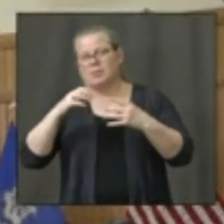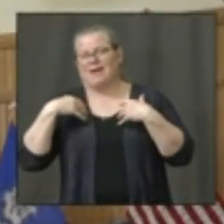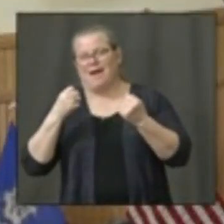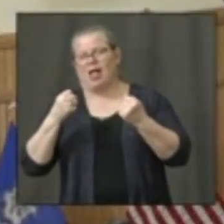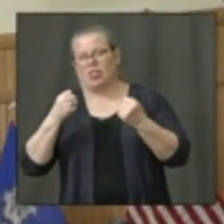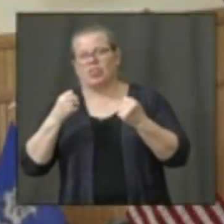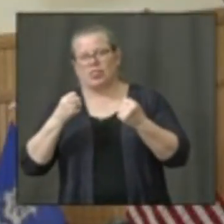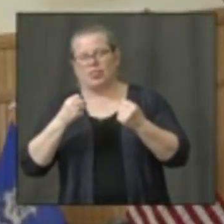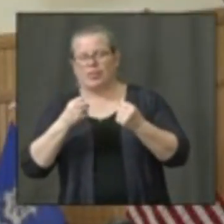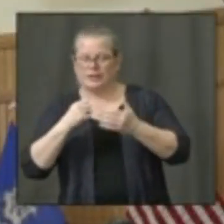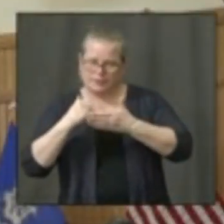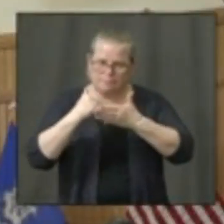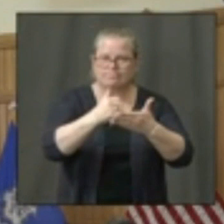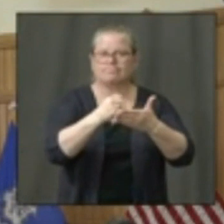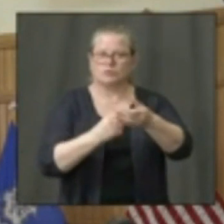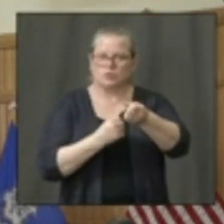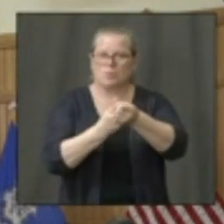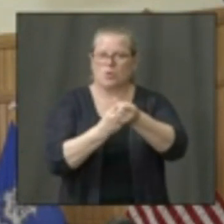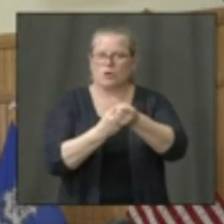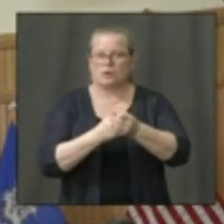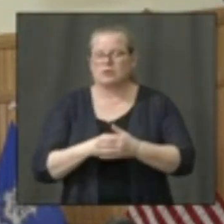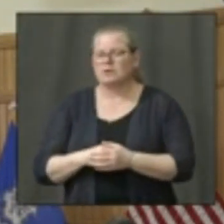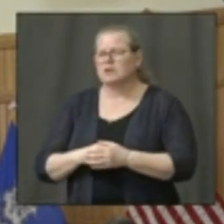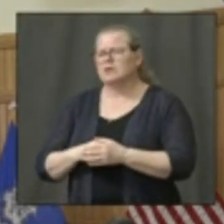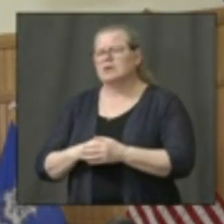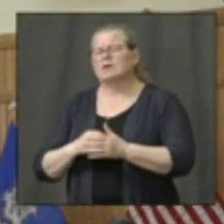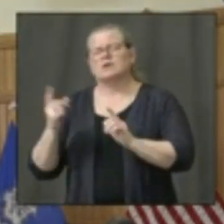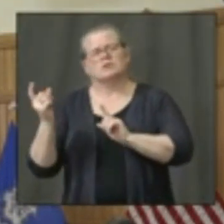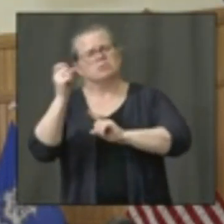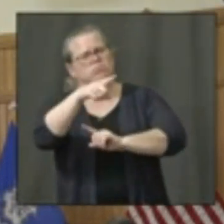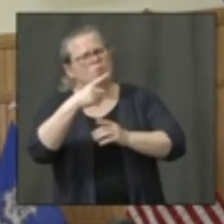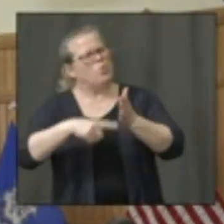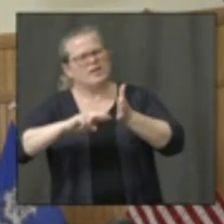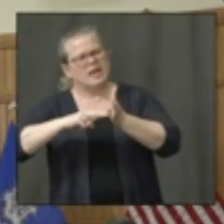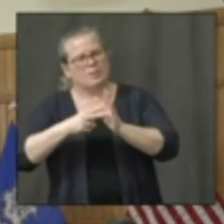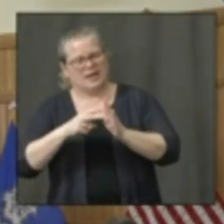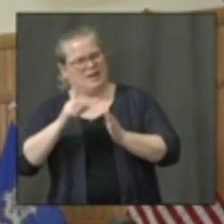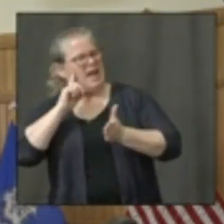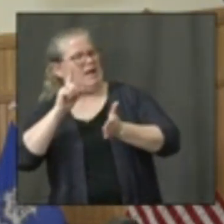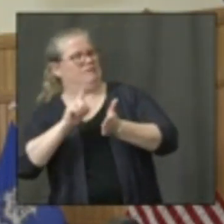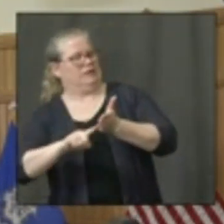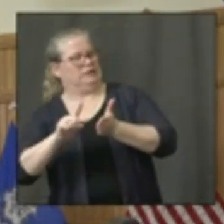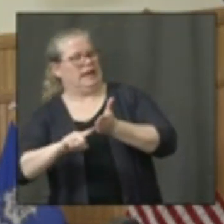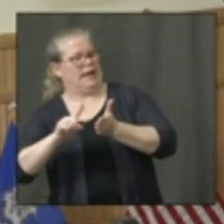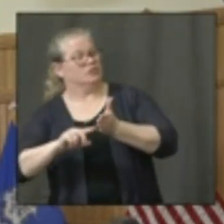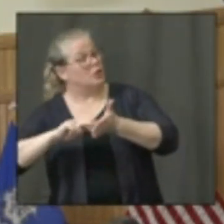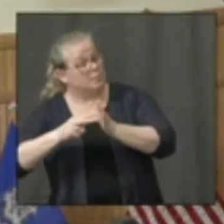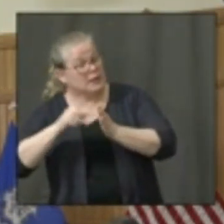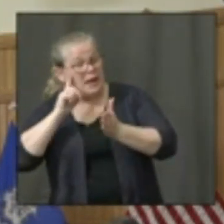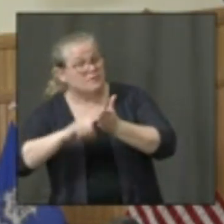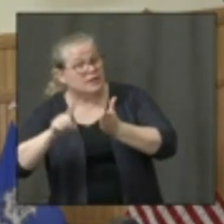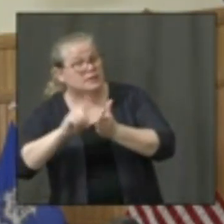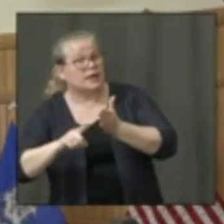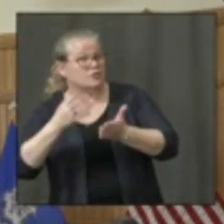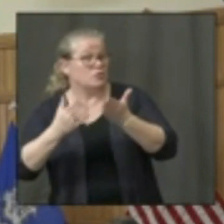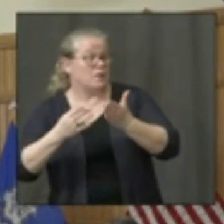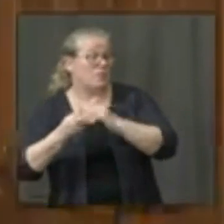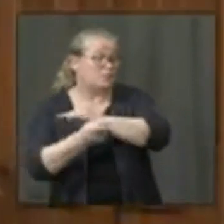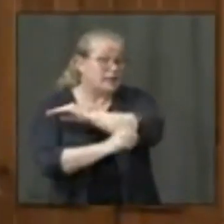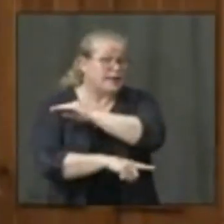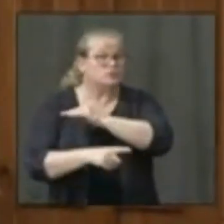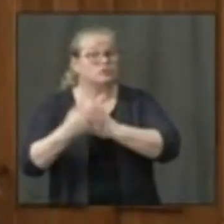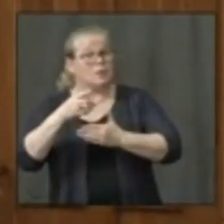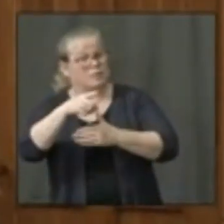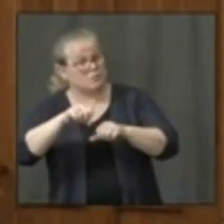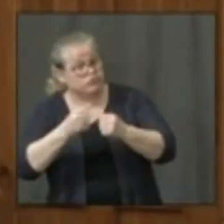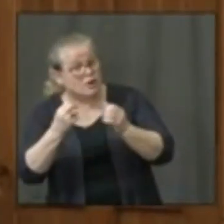under investigation mean? I mean, is there some sort of, are you guys investigating possible violations or sanctions here? No, I